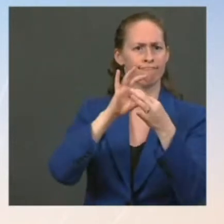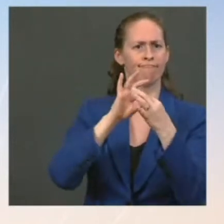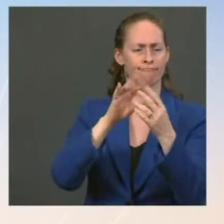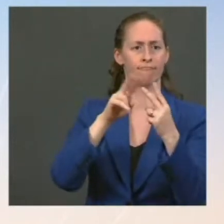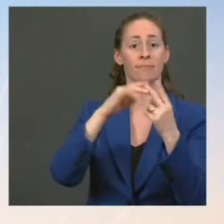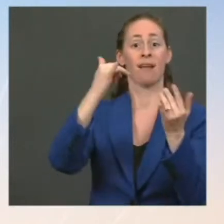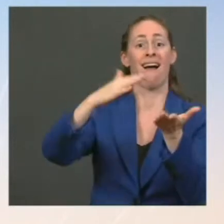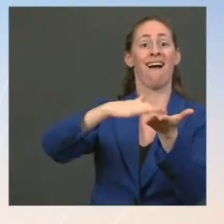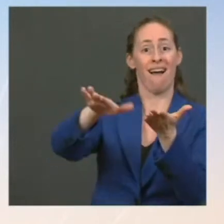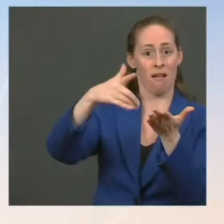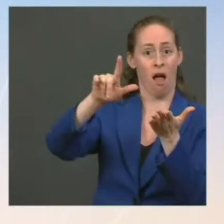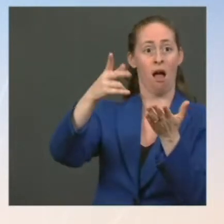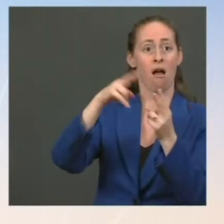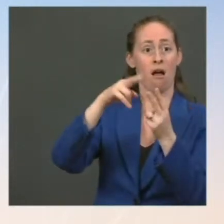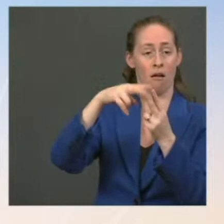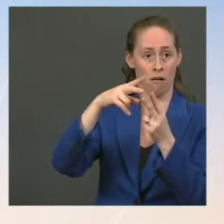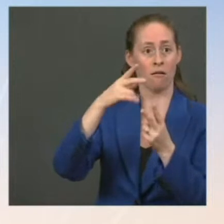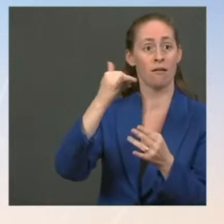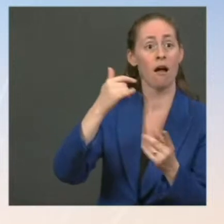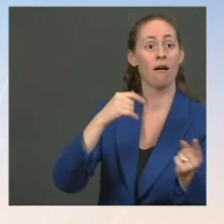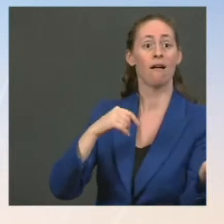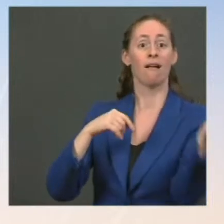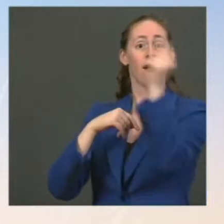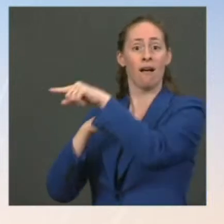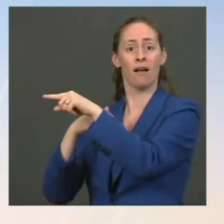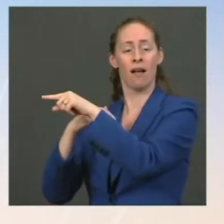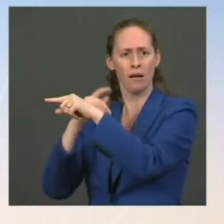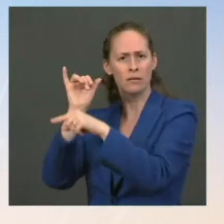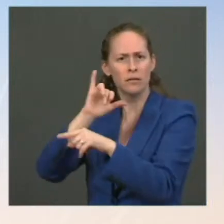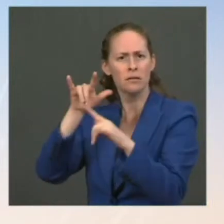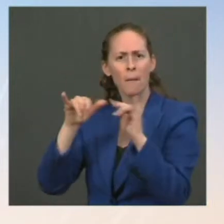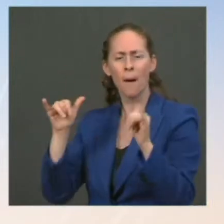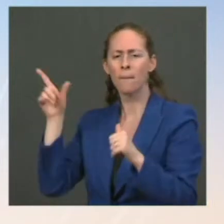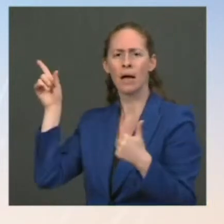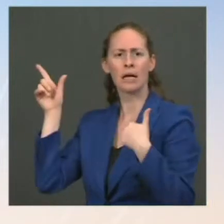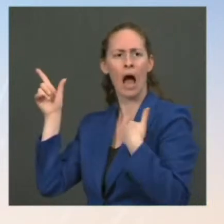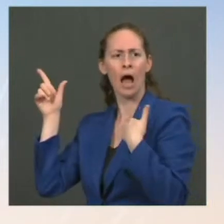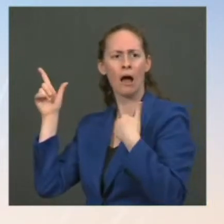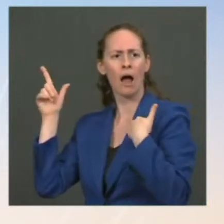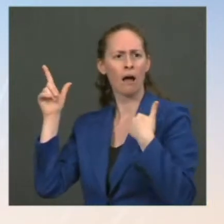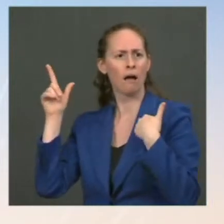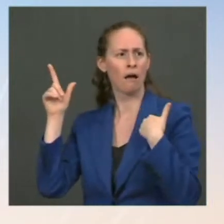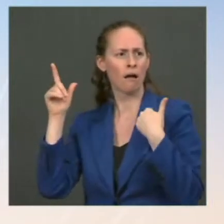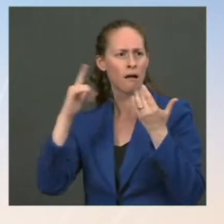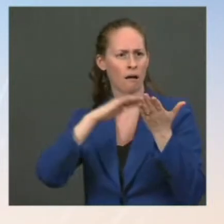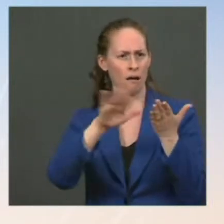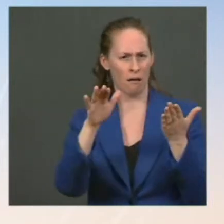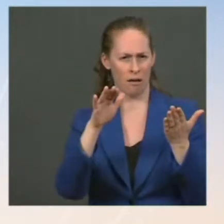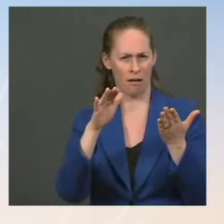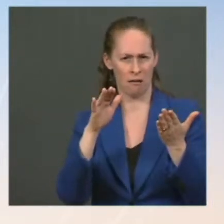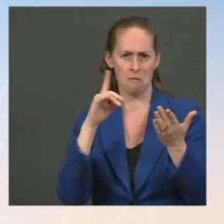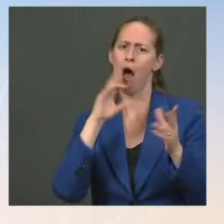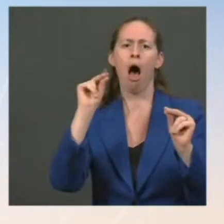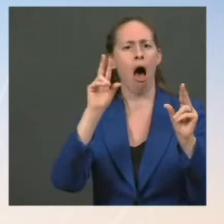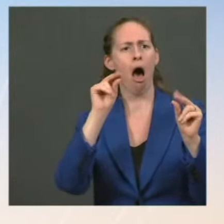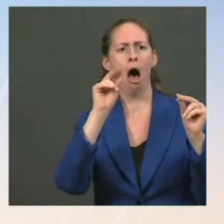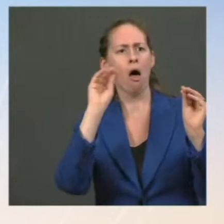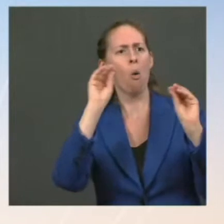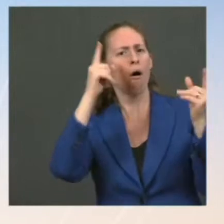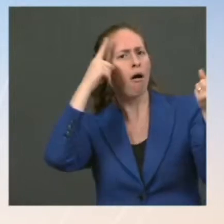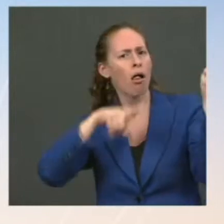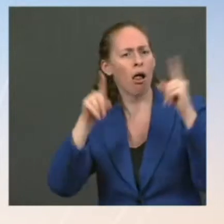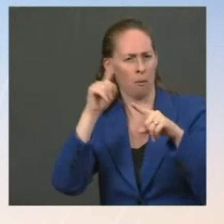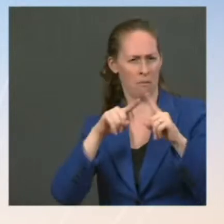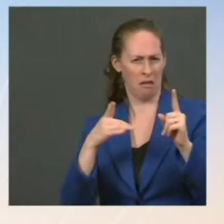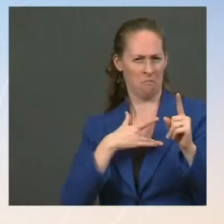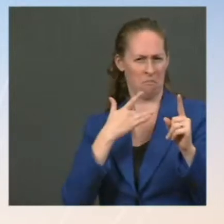their release, and it was a long-standing ask from the Chinese side, how do you communicate clearly that it wasn't a concession to